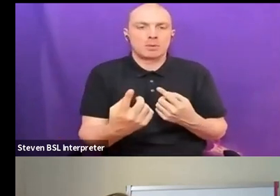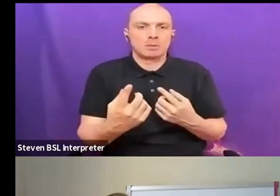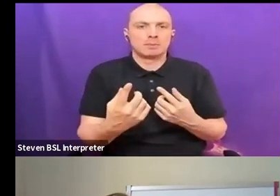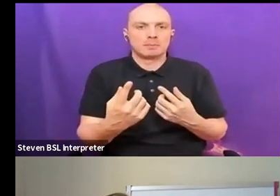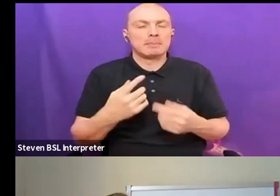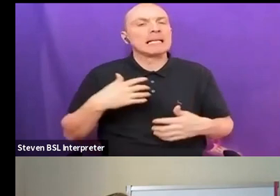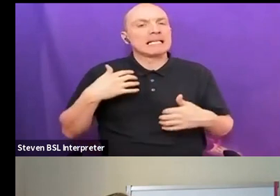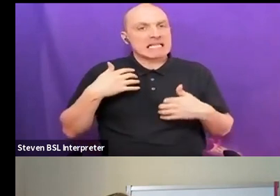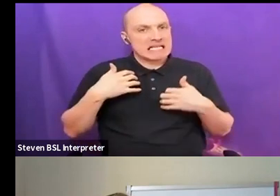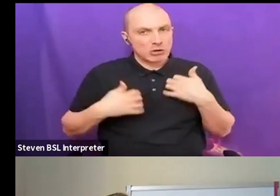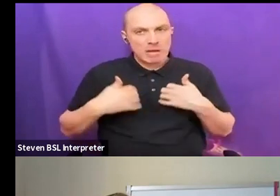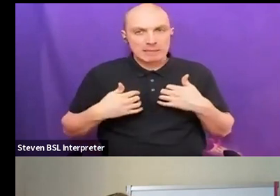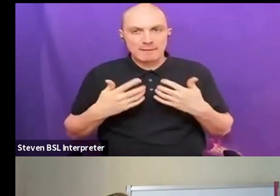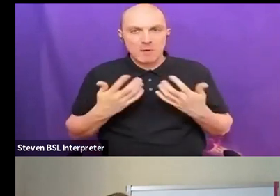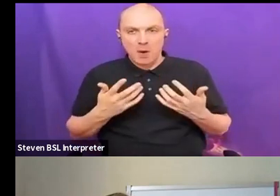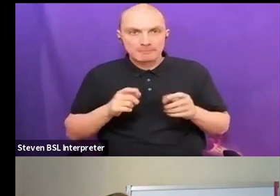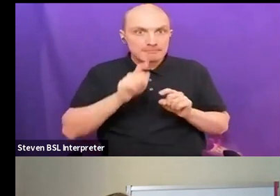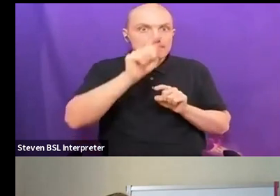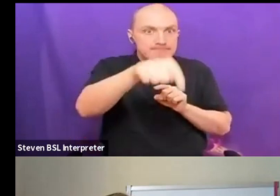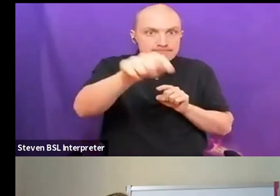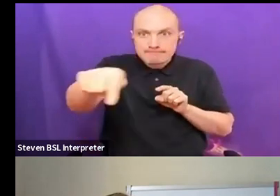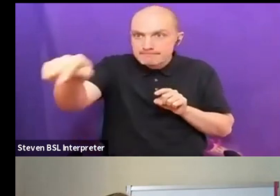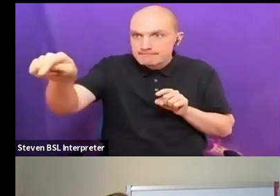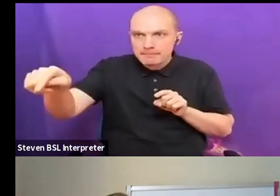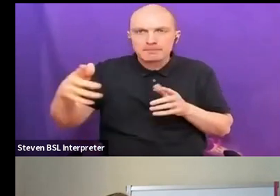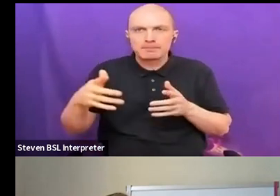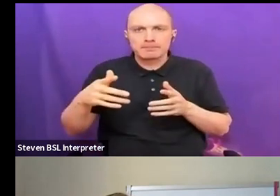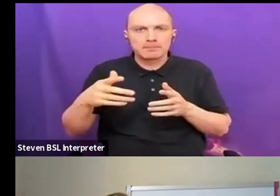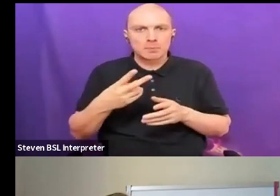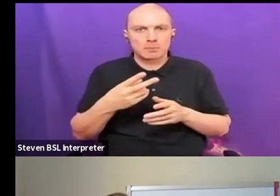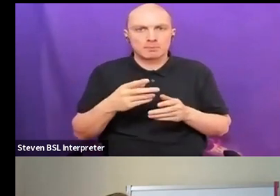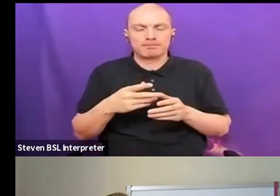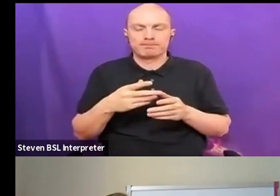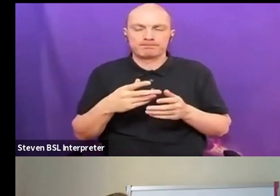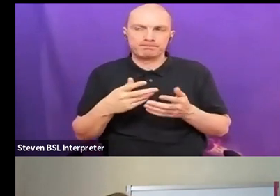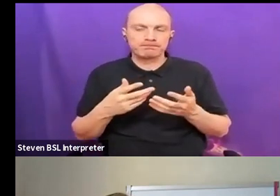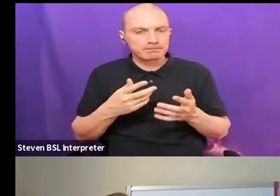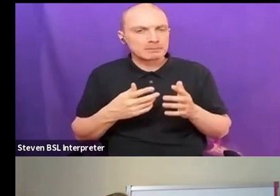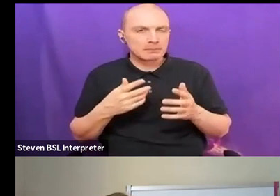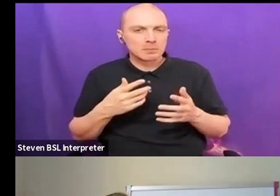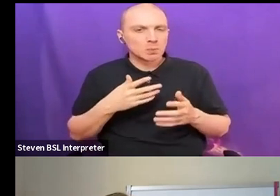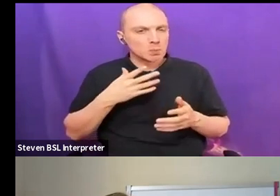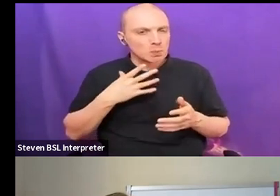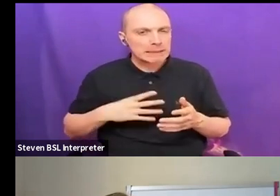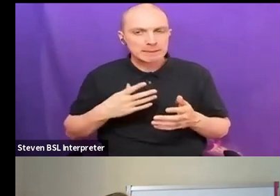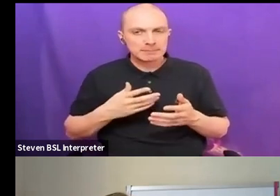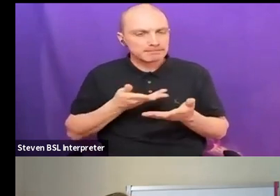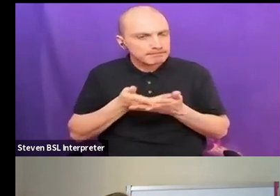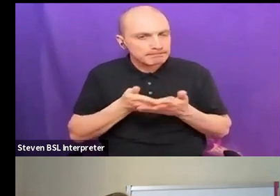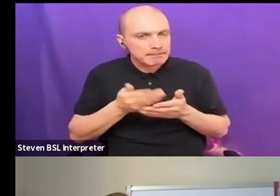interesting question, and that's something that's come up in the review of the Town Centre Action Plan. That's been discussed fairly widely,